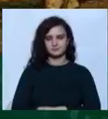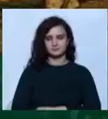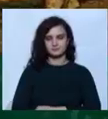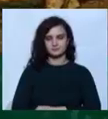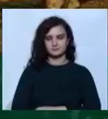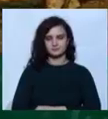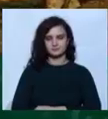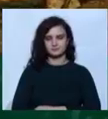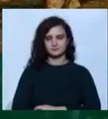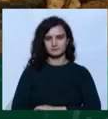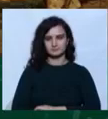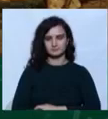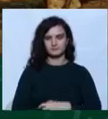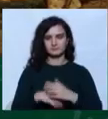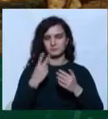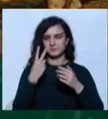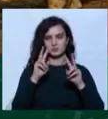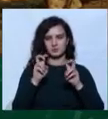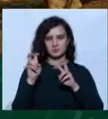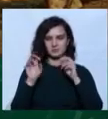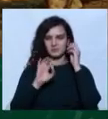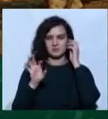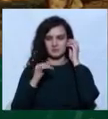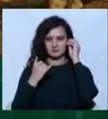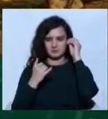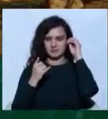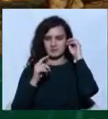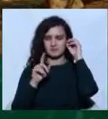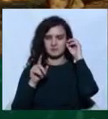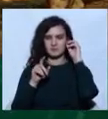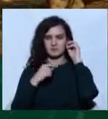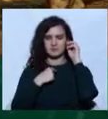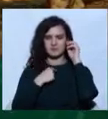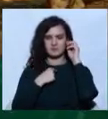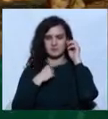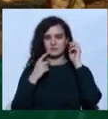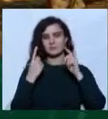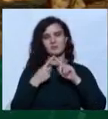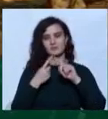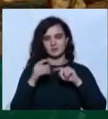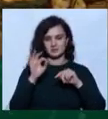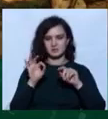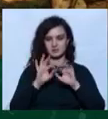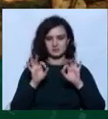We have probably about 2 themes we could talk about today, but I would like to focus on the first one,